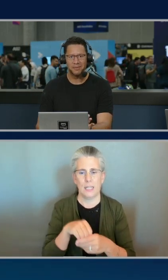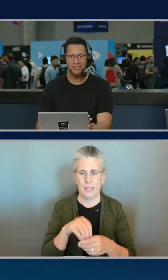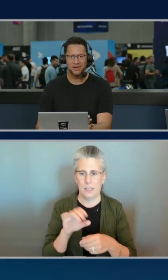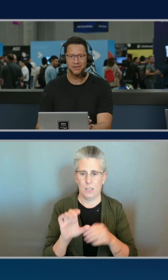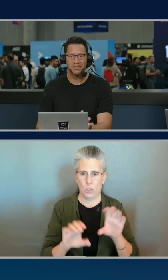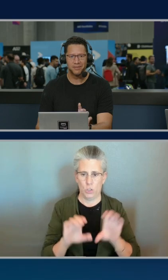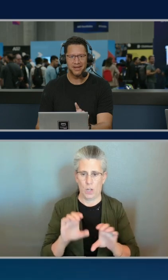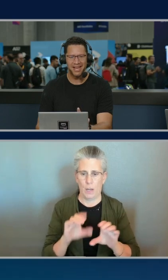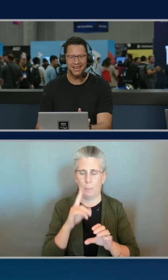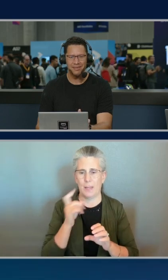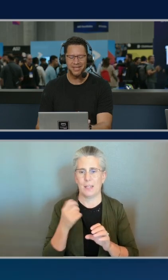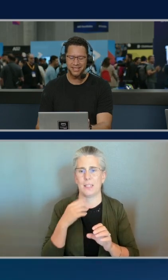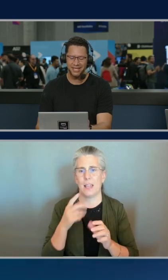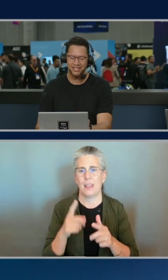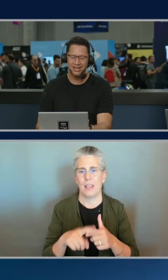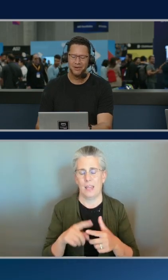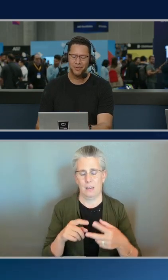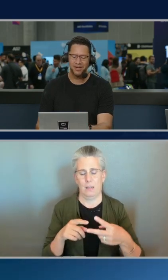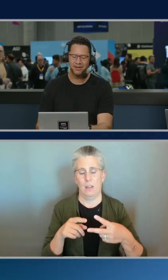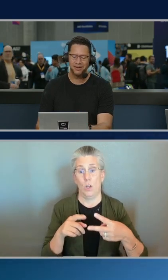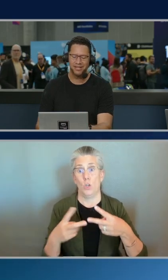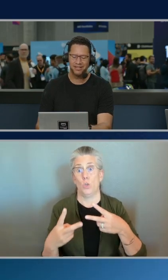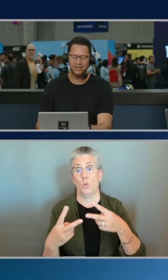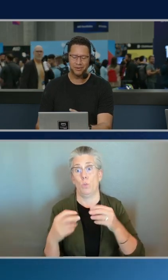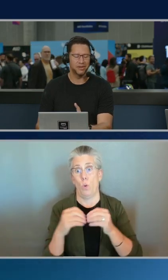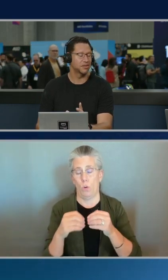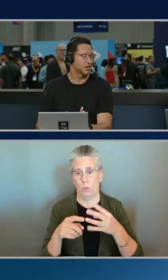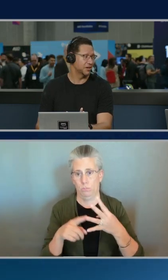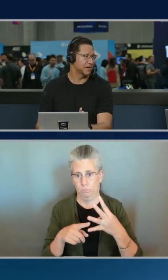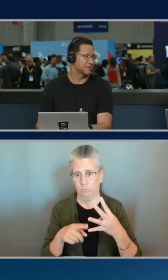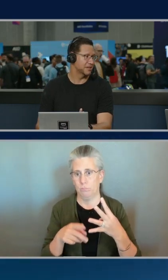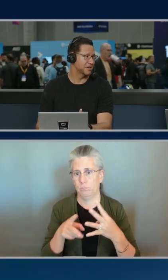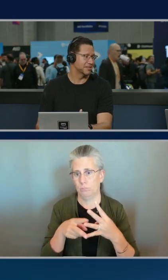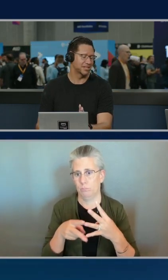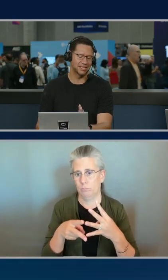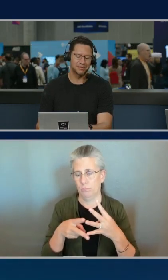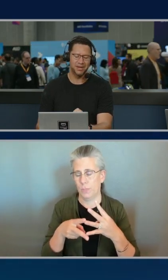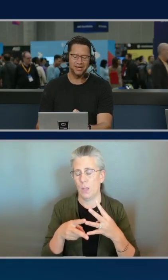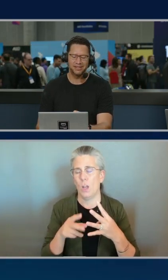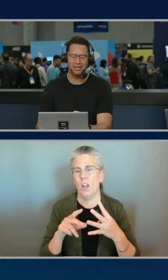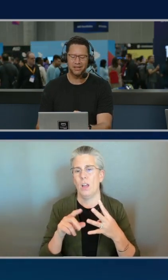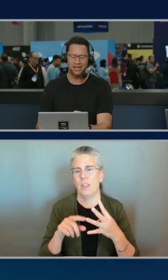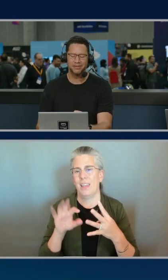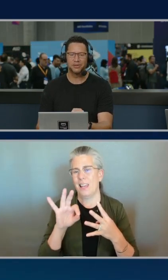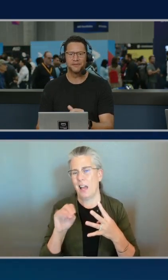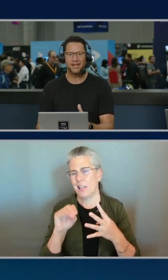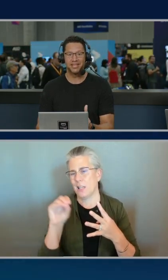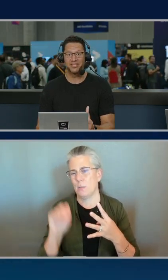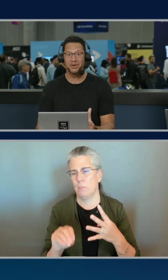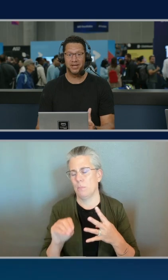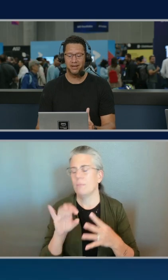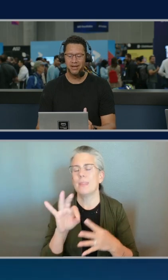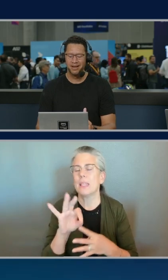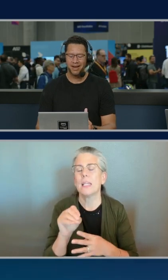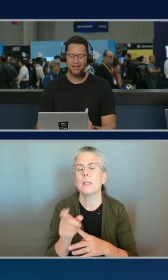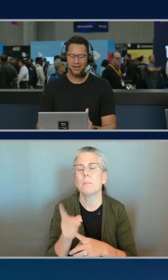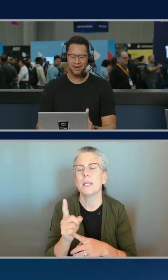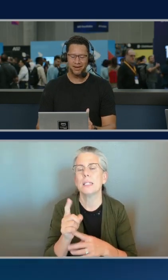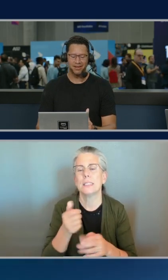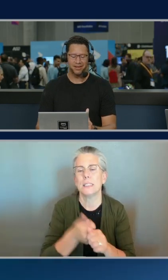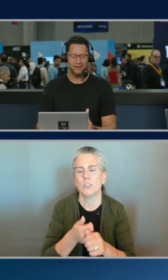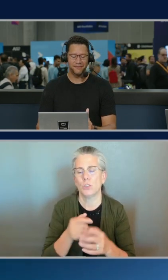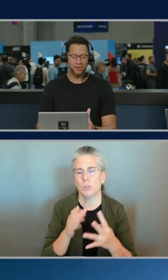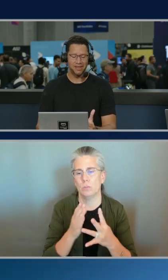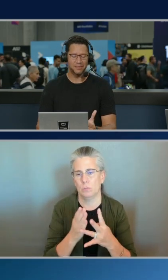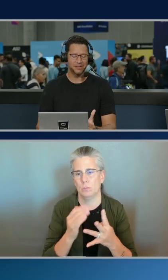more episodes. They're about 90 minutes each. One is, or the third episode, is to customize LLMs through fine tuning. Sure. And